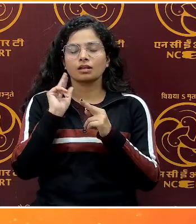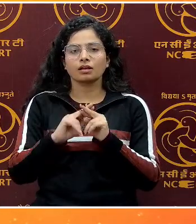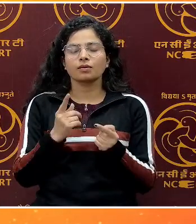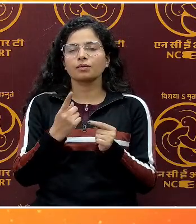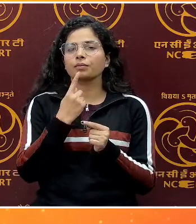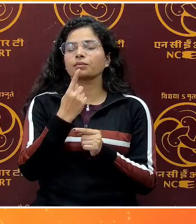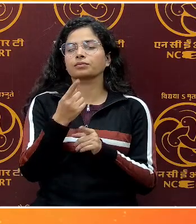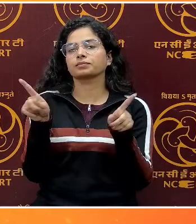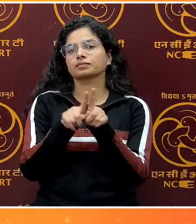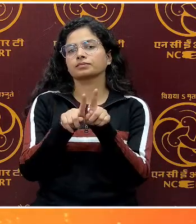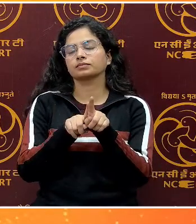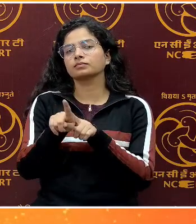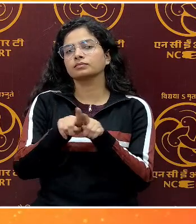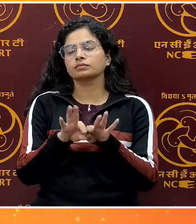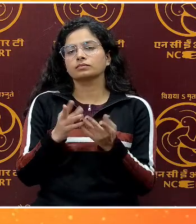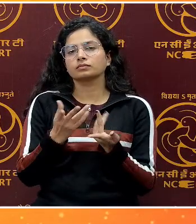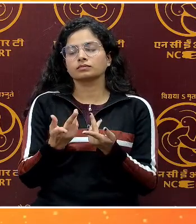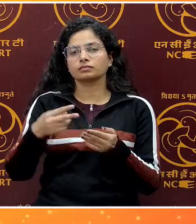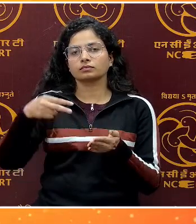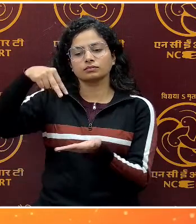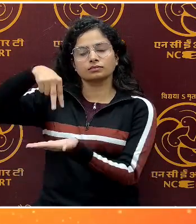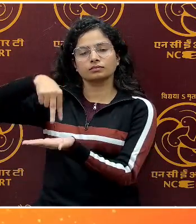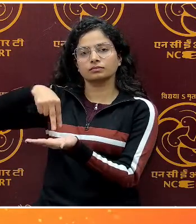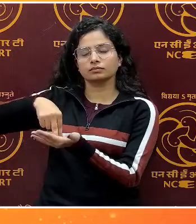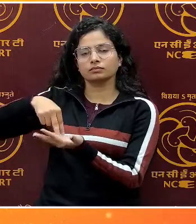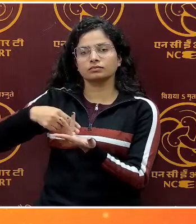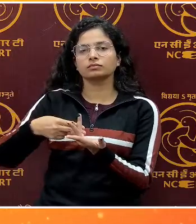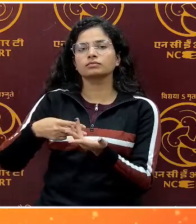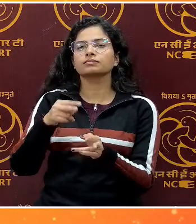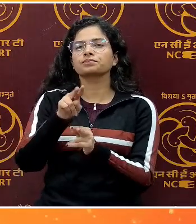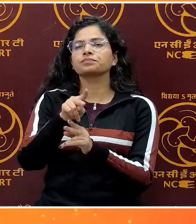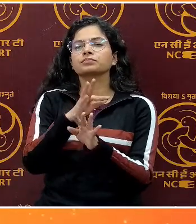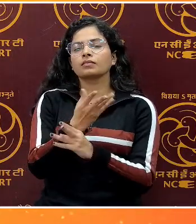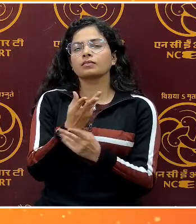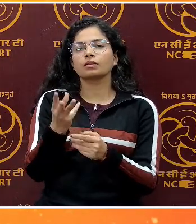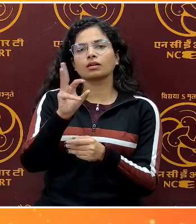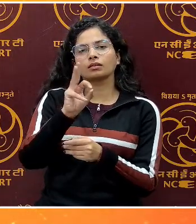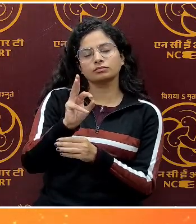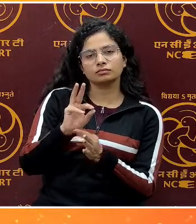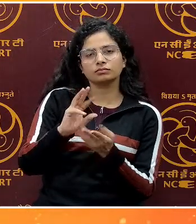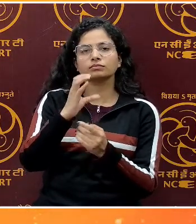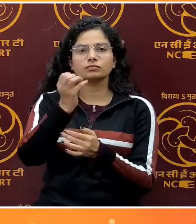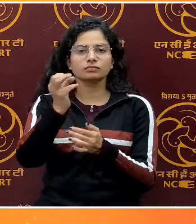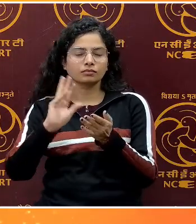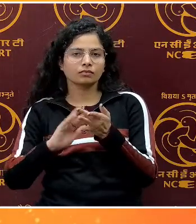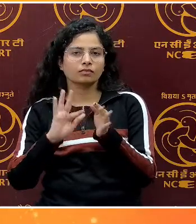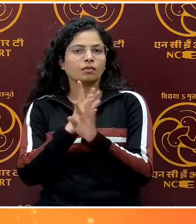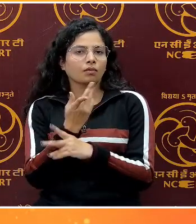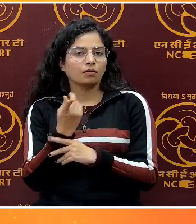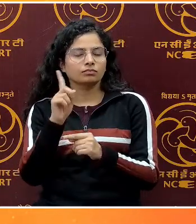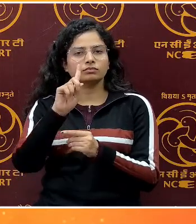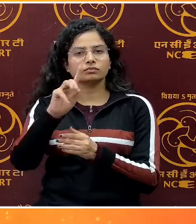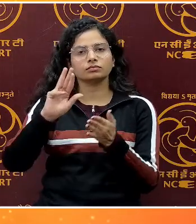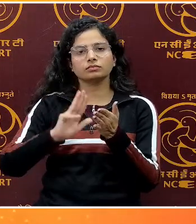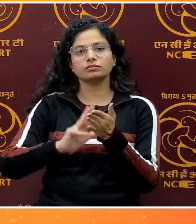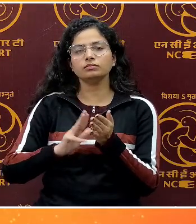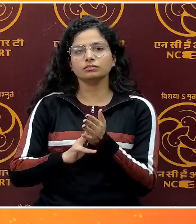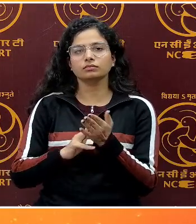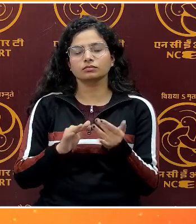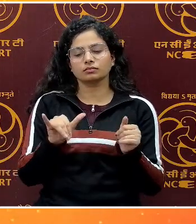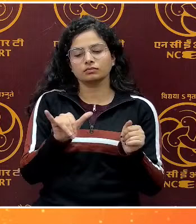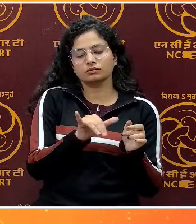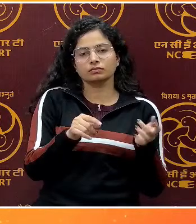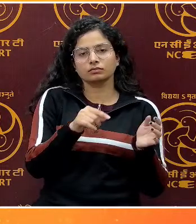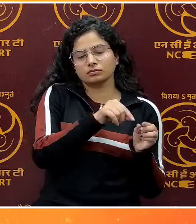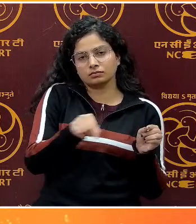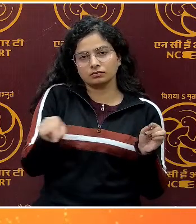for example, if you are standing 30 centimeters or say 1 meter away from the mirror,